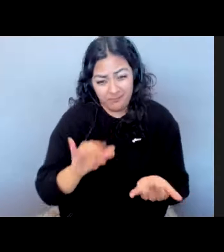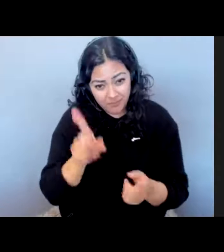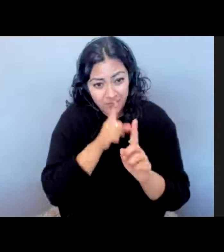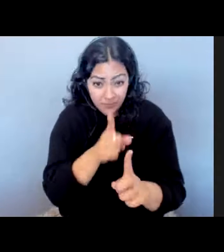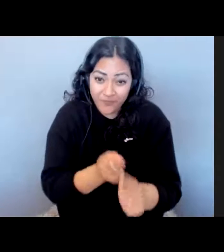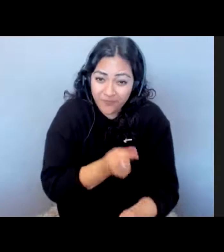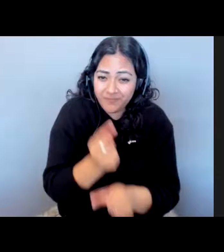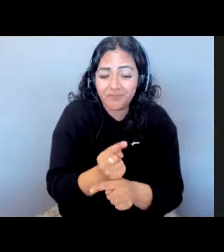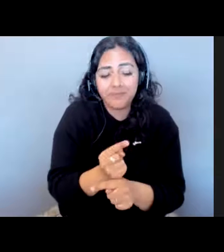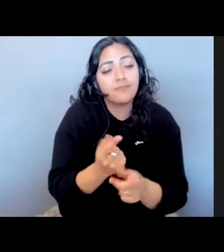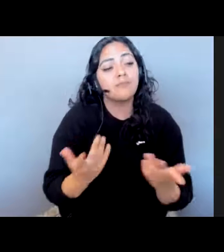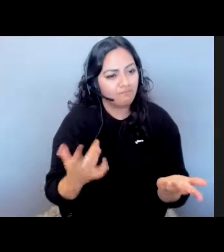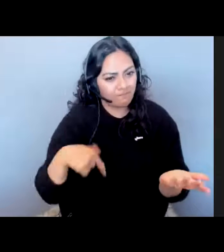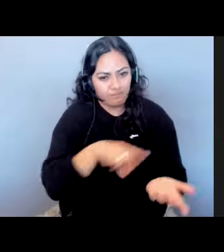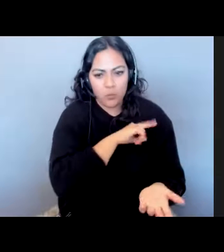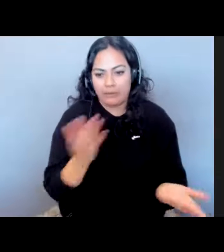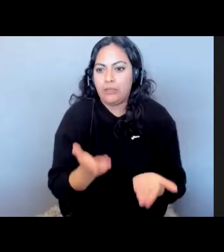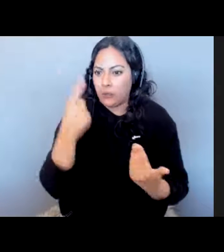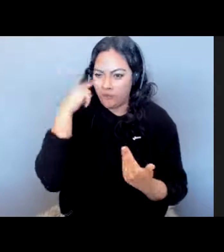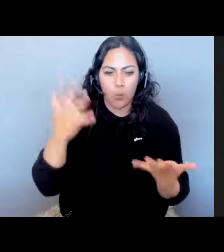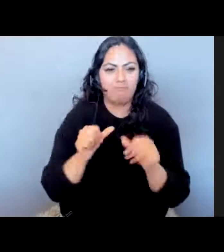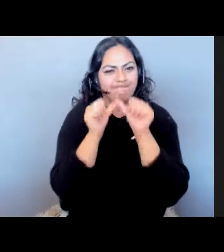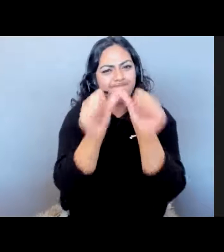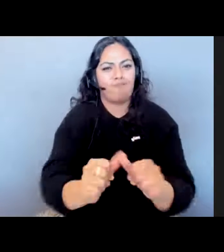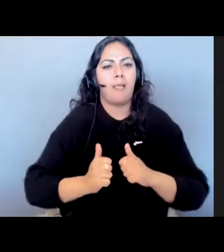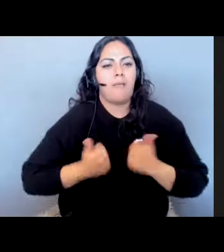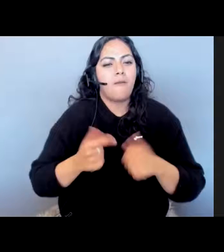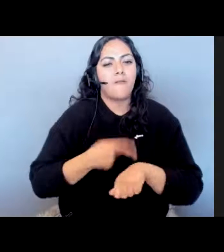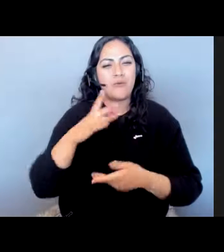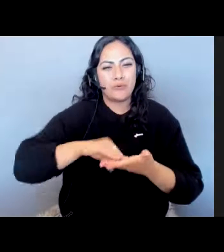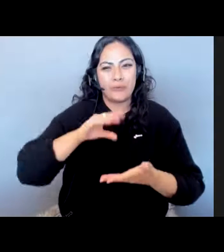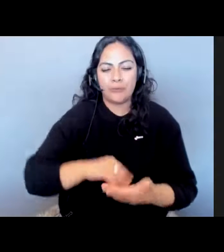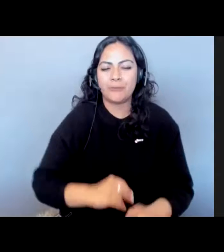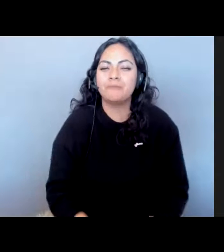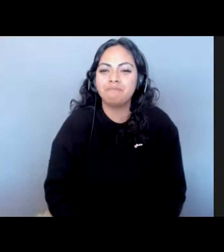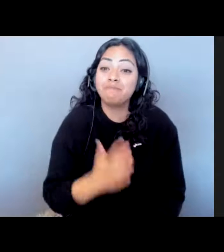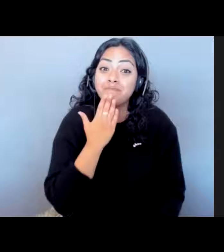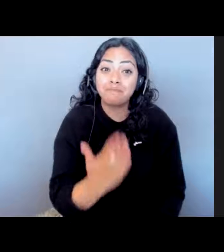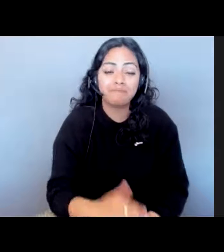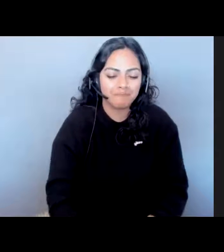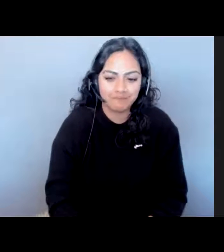about? And isn't that what we're all here for today? Thank you.